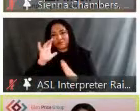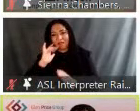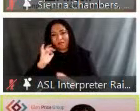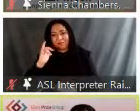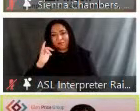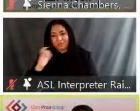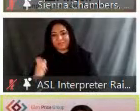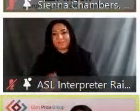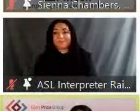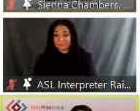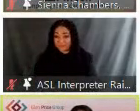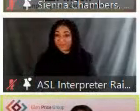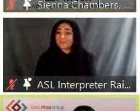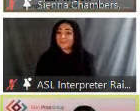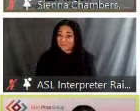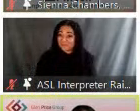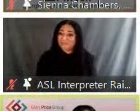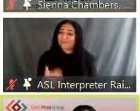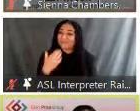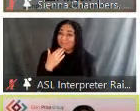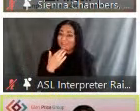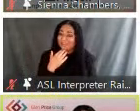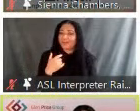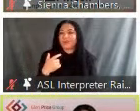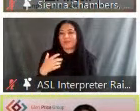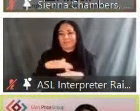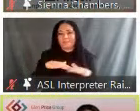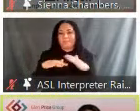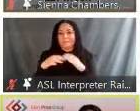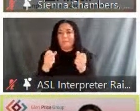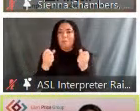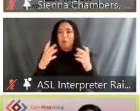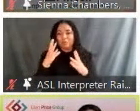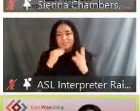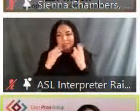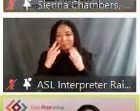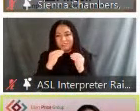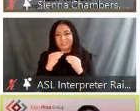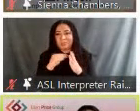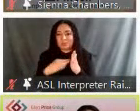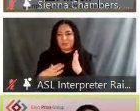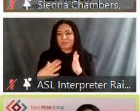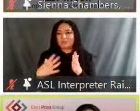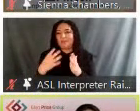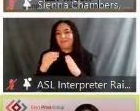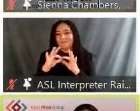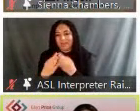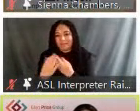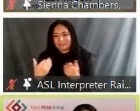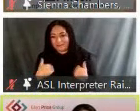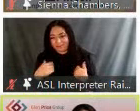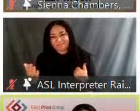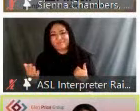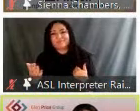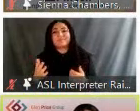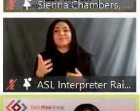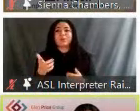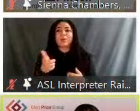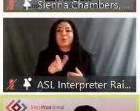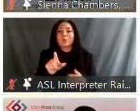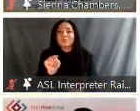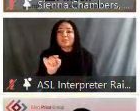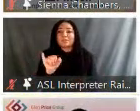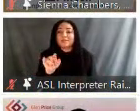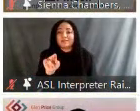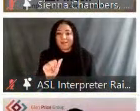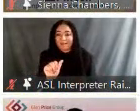Great. Thank you, Scott. Speaking a little bit to that intersectionality and multiple experiences students and families may have. Go ahead, Encina, you can take the next comment.